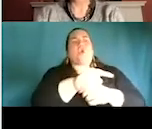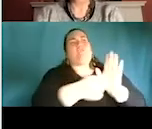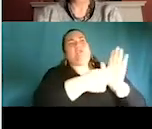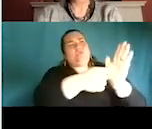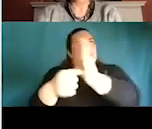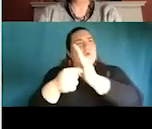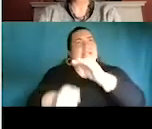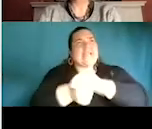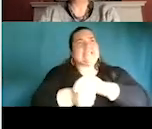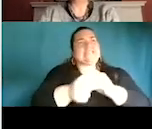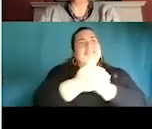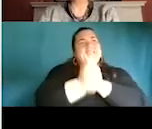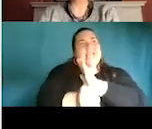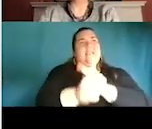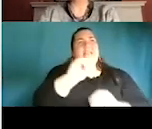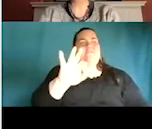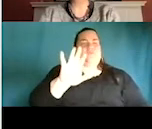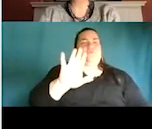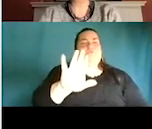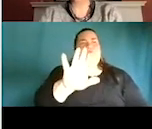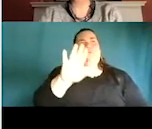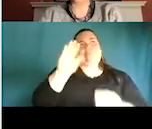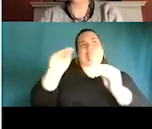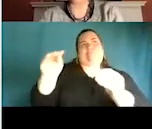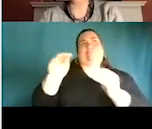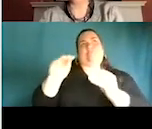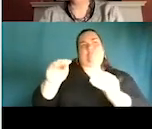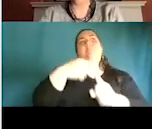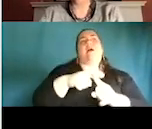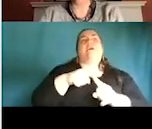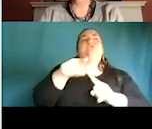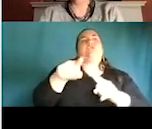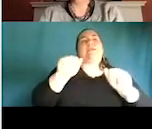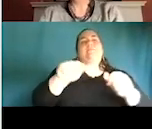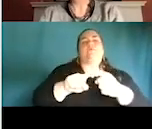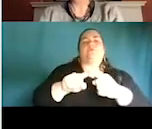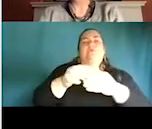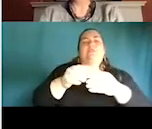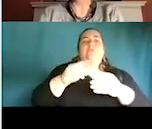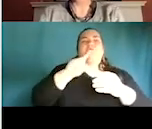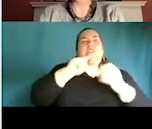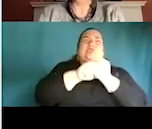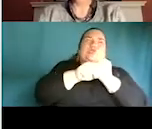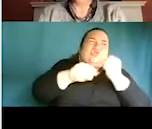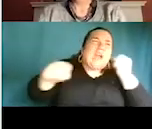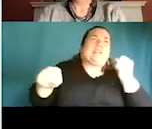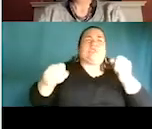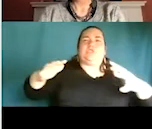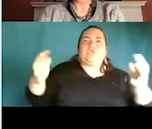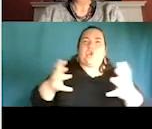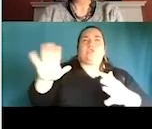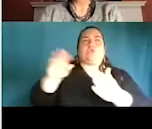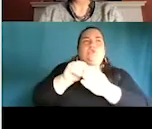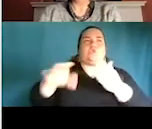academia, as well as her capacity to supportively stretch her students. One former student noted, "She